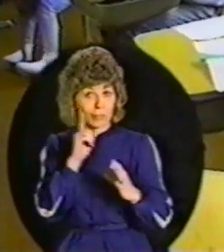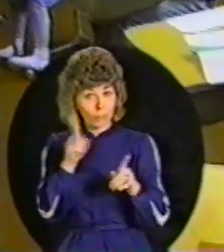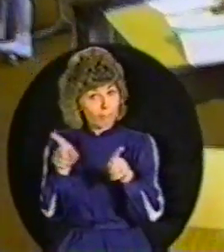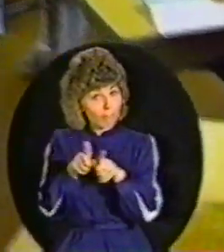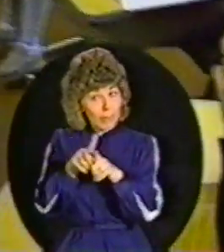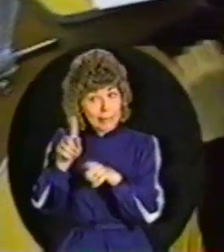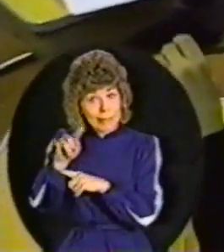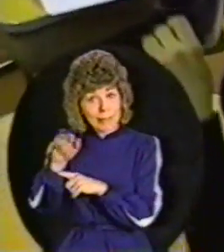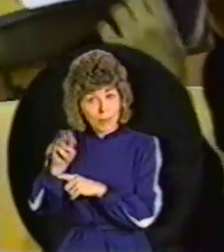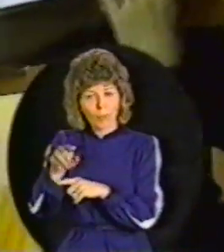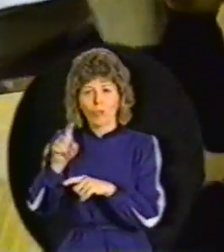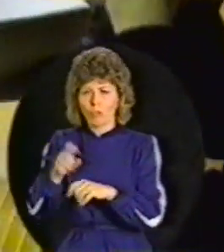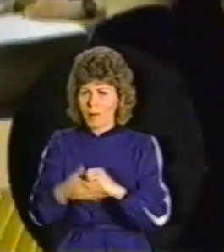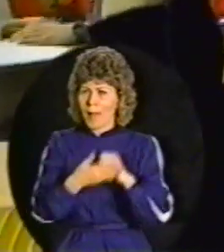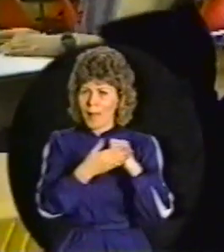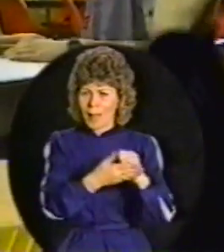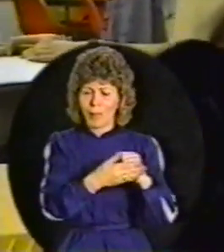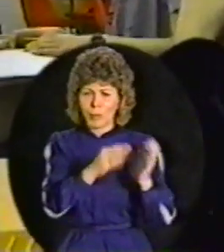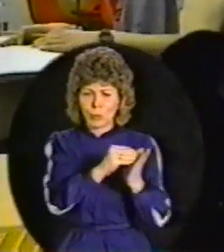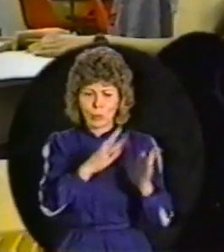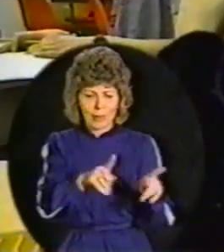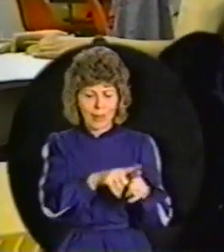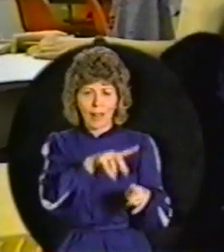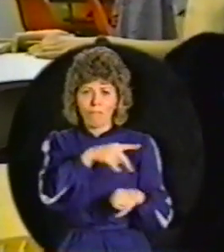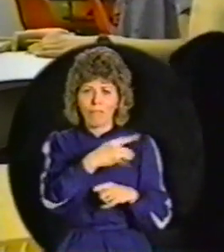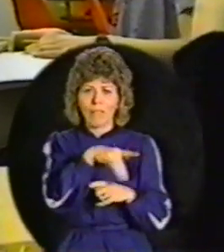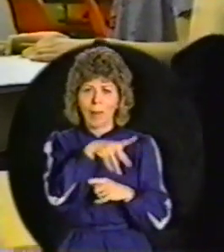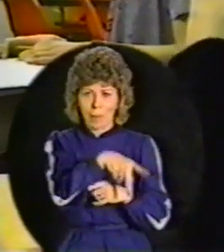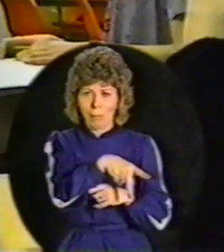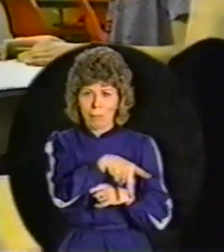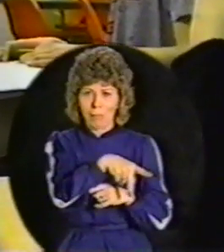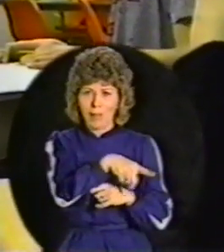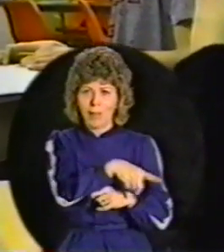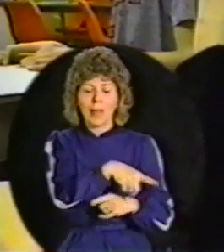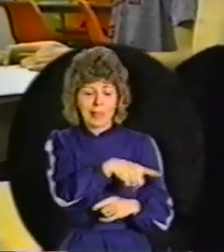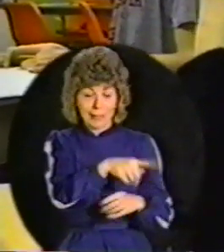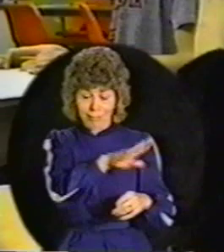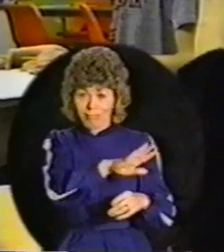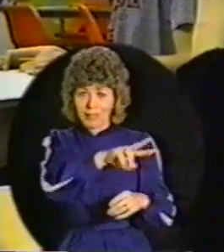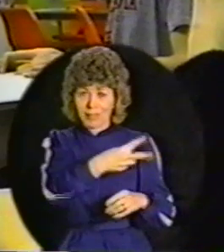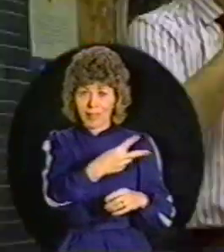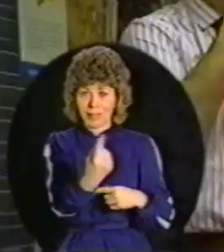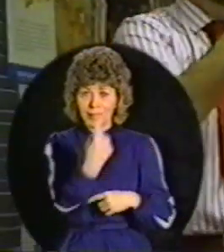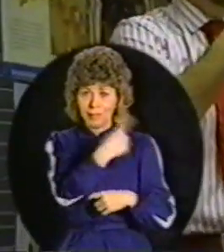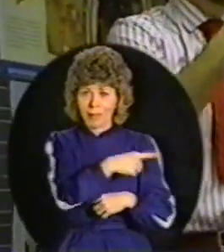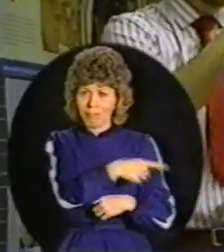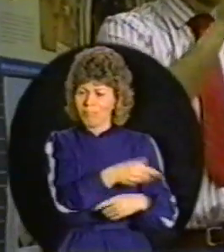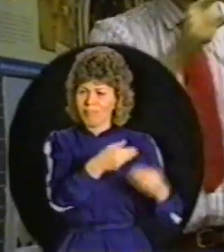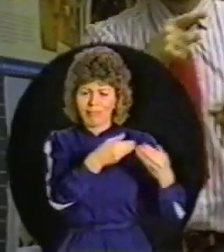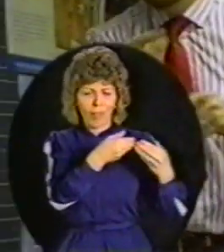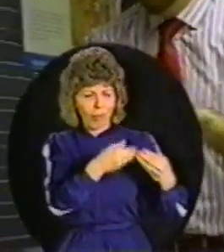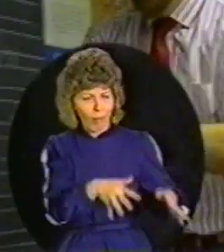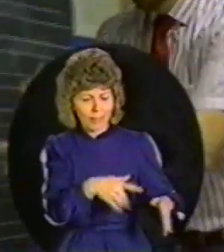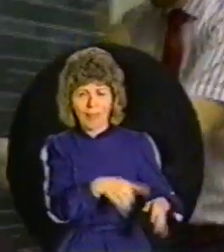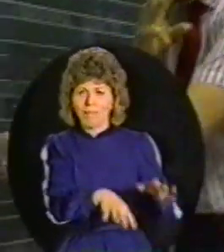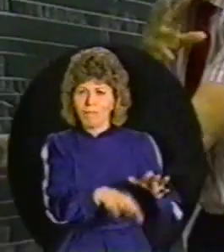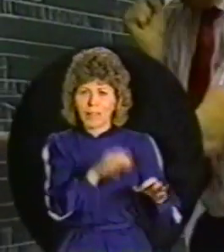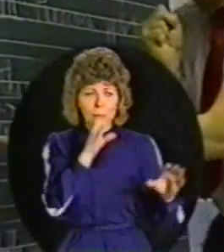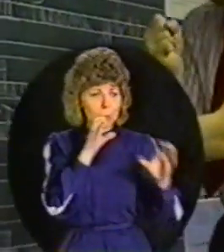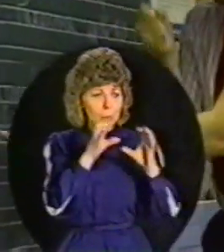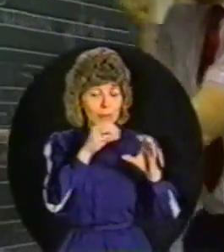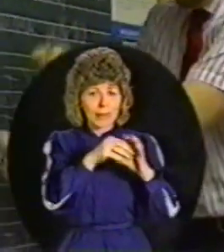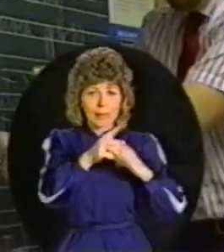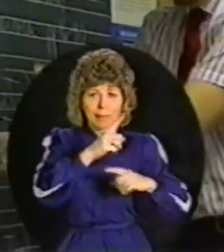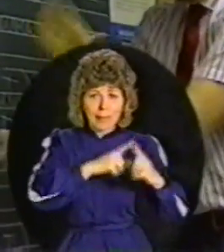deaf teachers like Tim should help new student Philip Croson adjust. It's his second day at the school for the deaf, and Philip is lost.